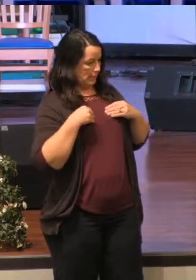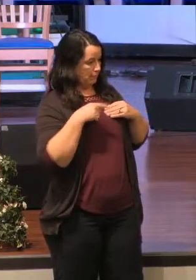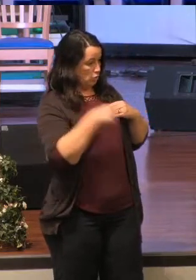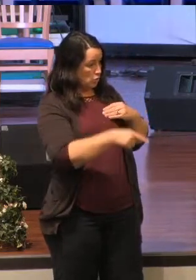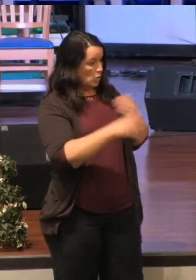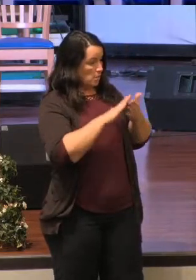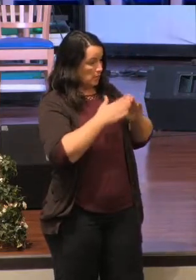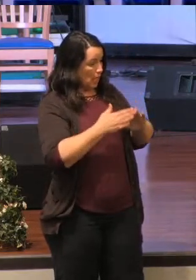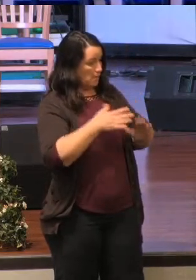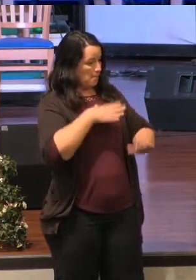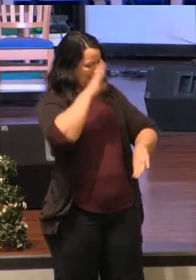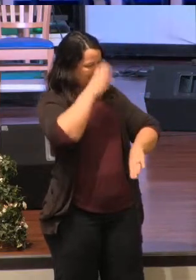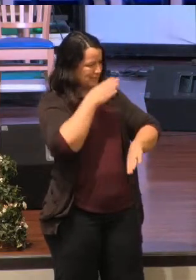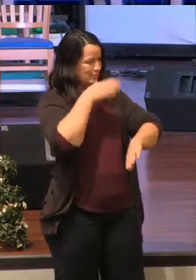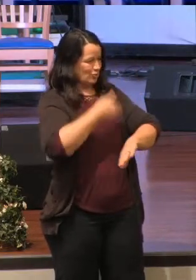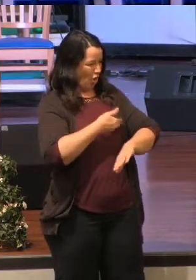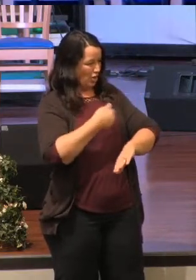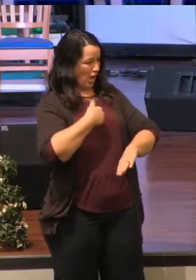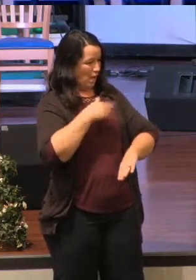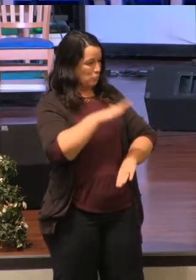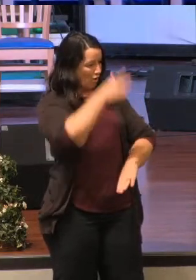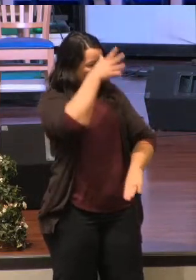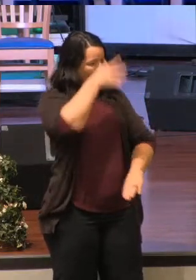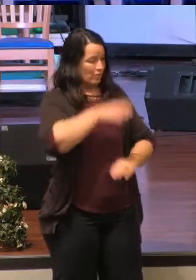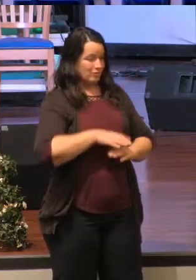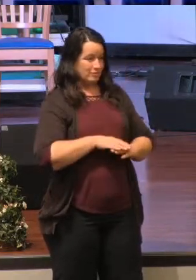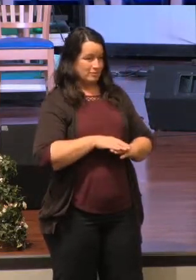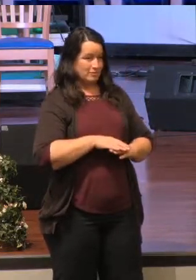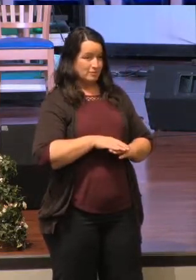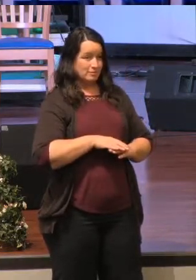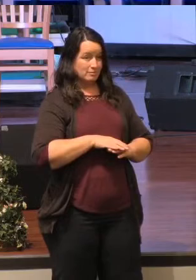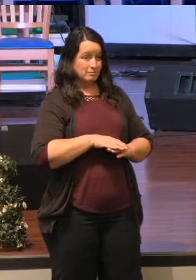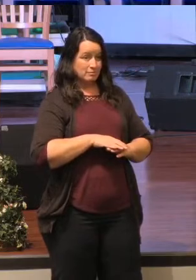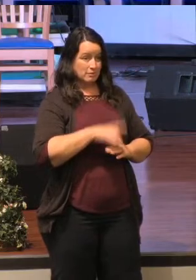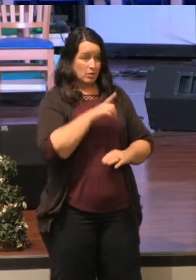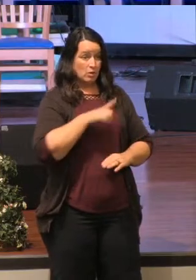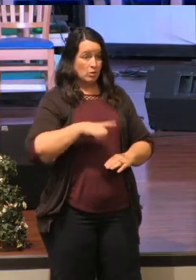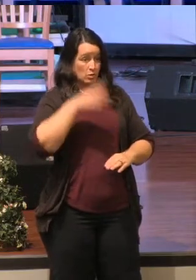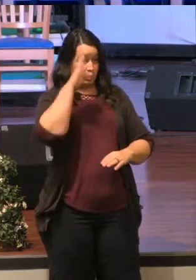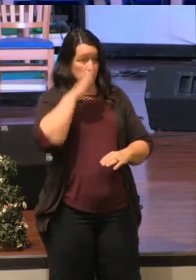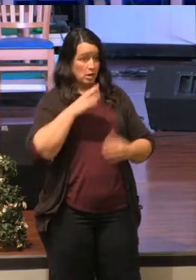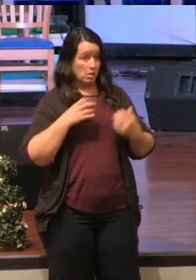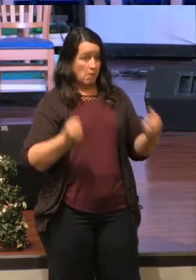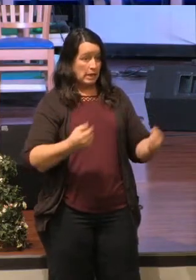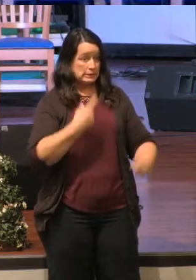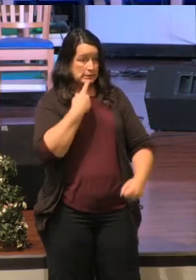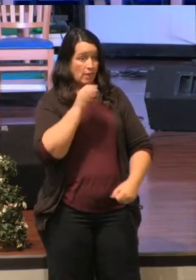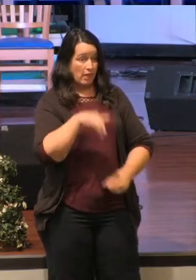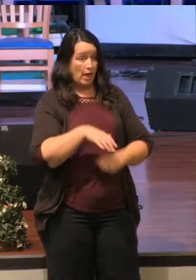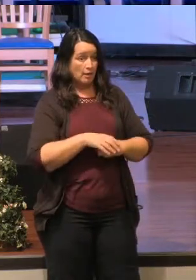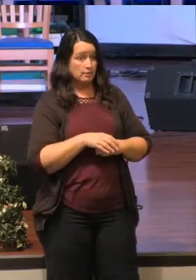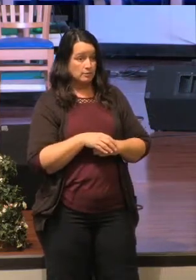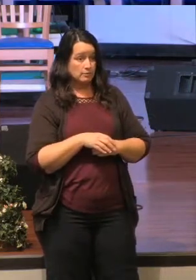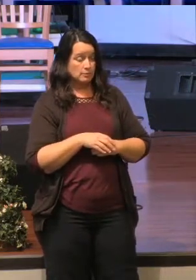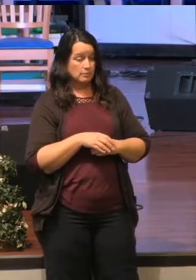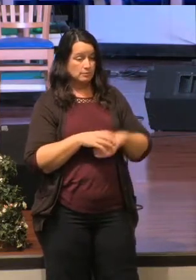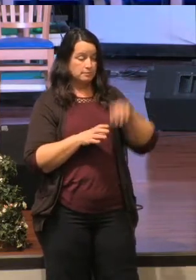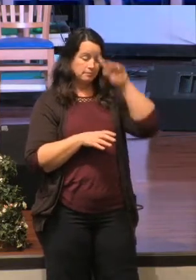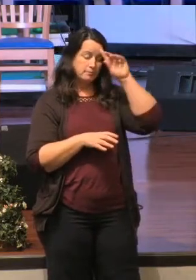my sons and daughters, says the Lord God Almighty. The doctrine of